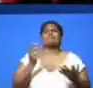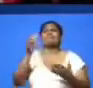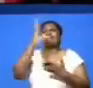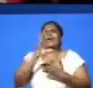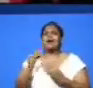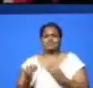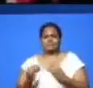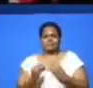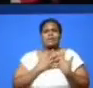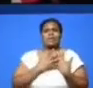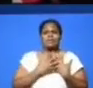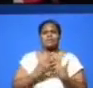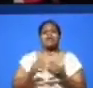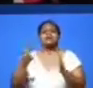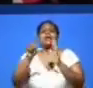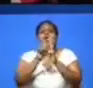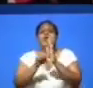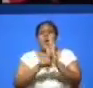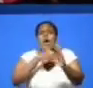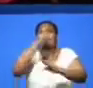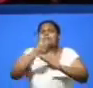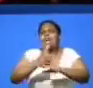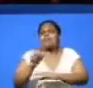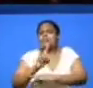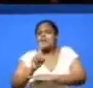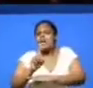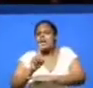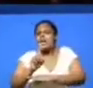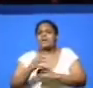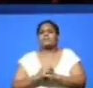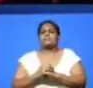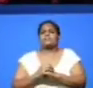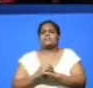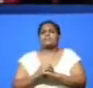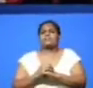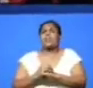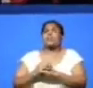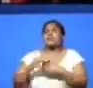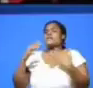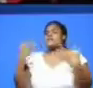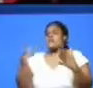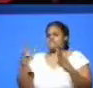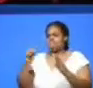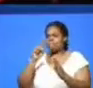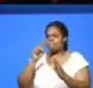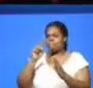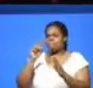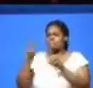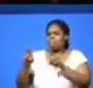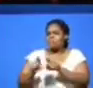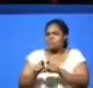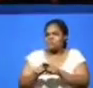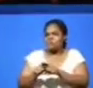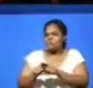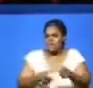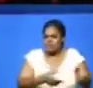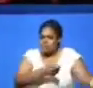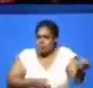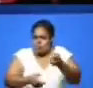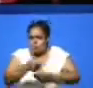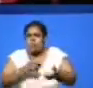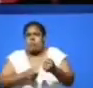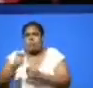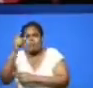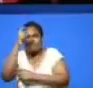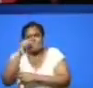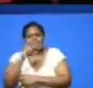put my law. Hear me carefully. He said, when I made the first covenant, I dragged them out of Egypt, but